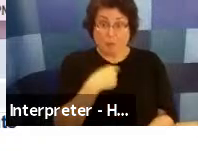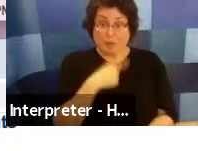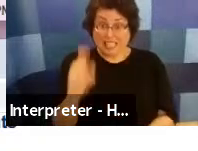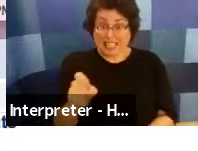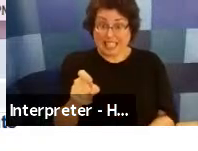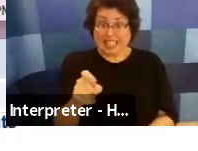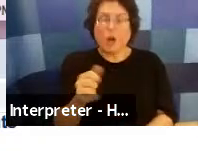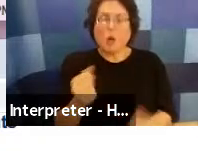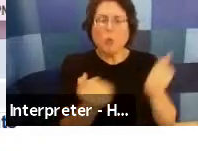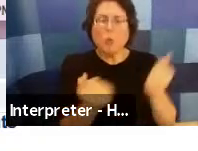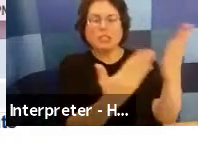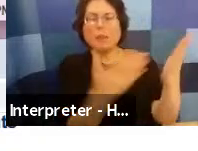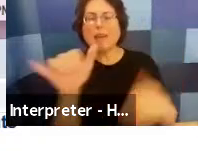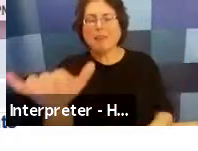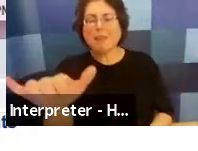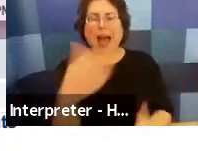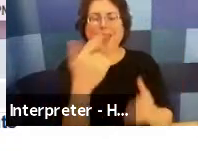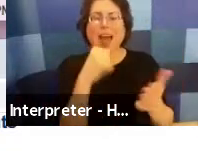grant proposal.